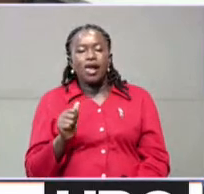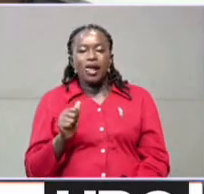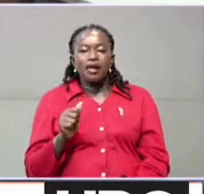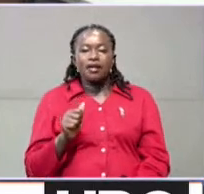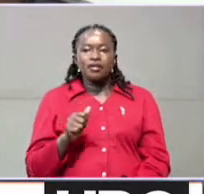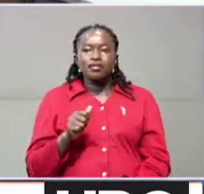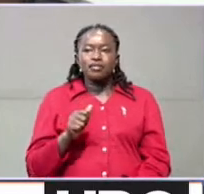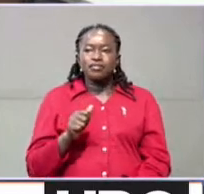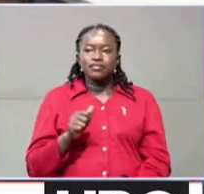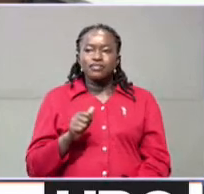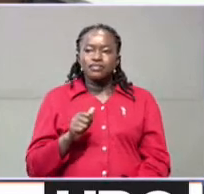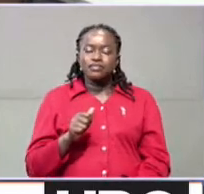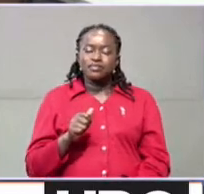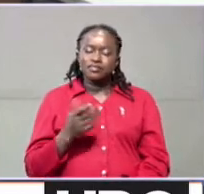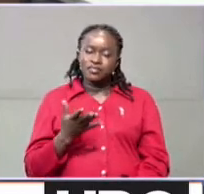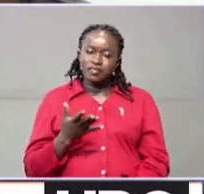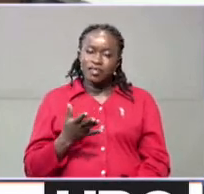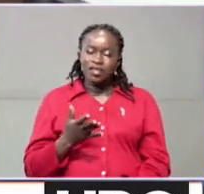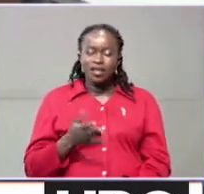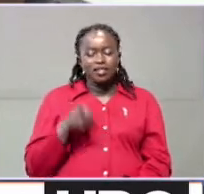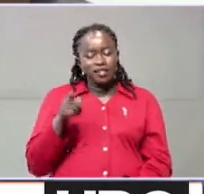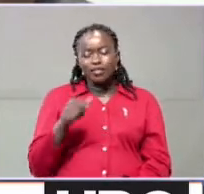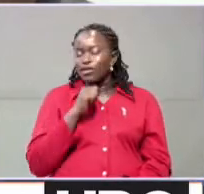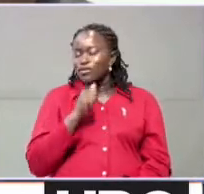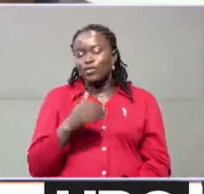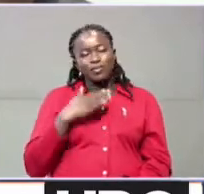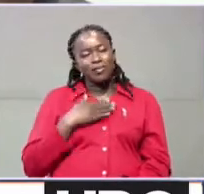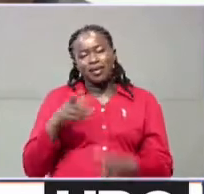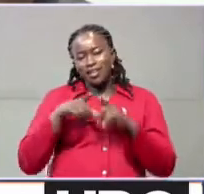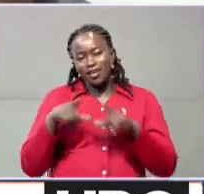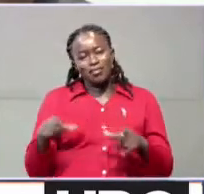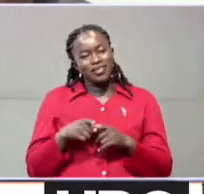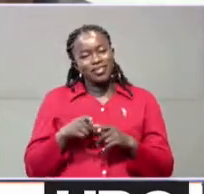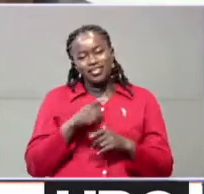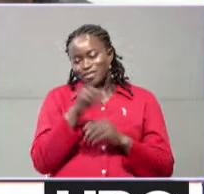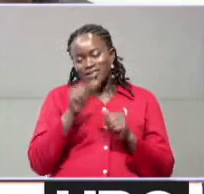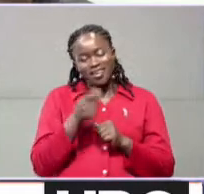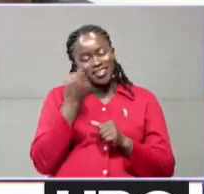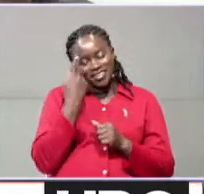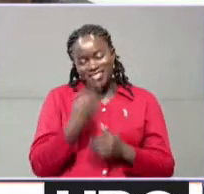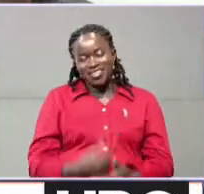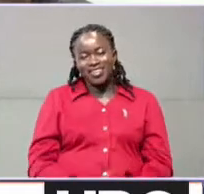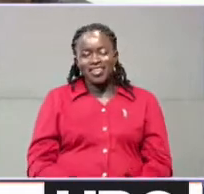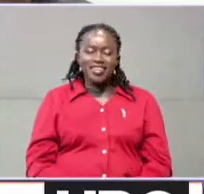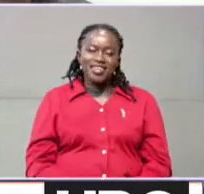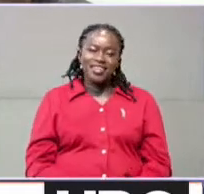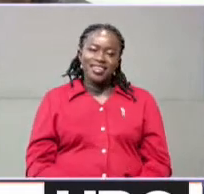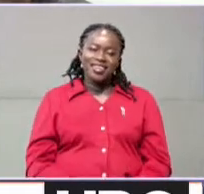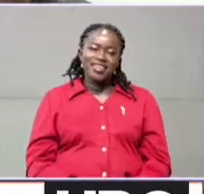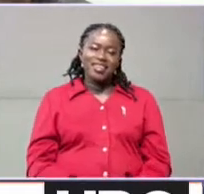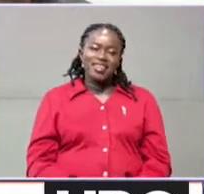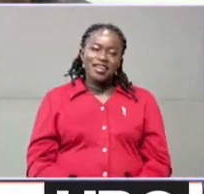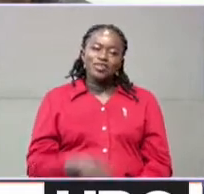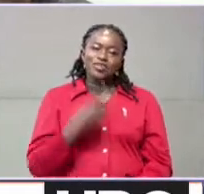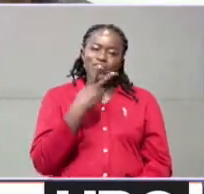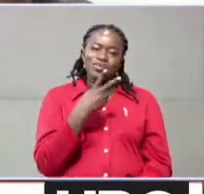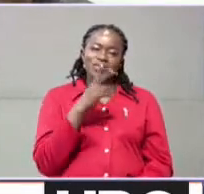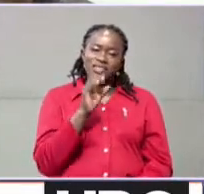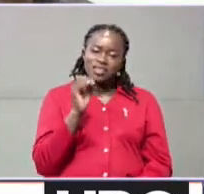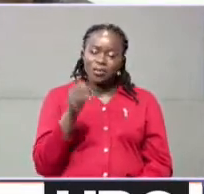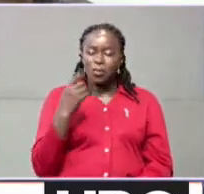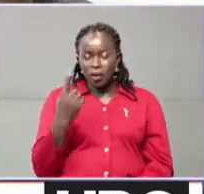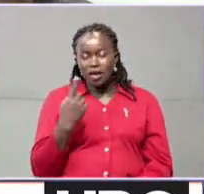tap you know that one is not in my language so you will understand to tap that is 201